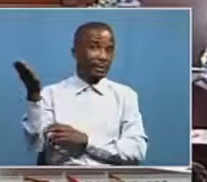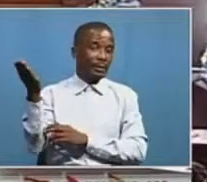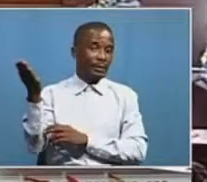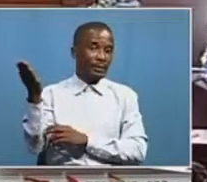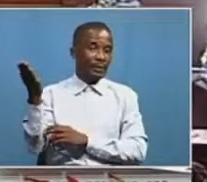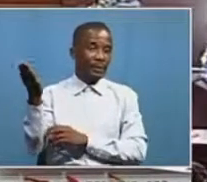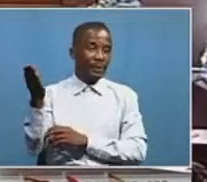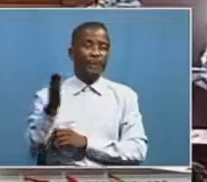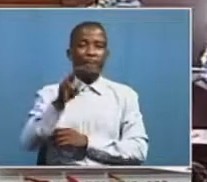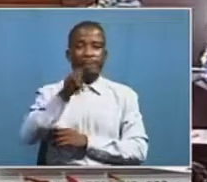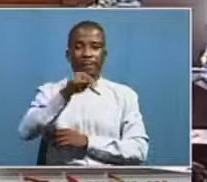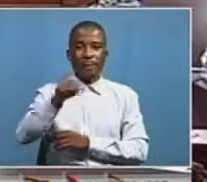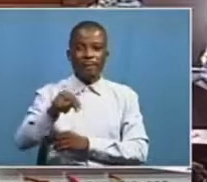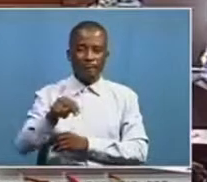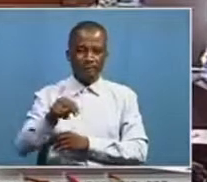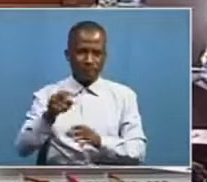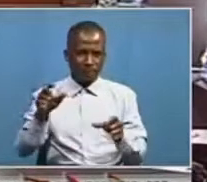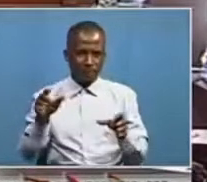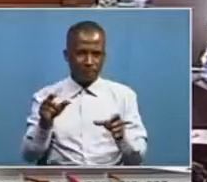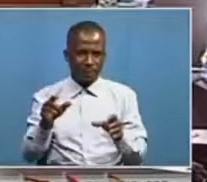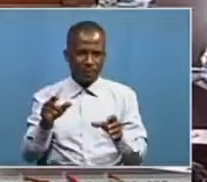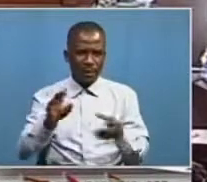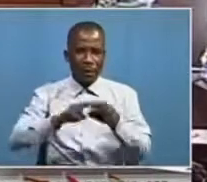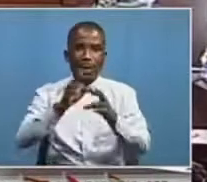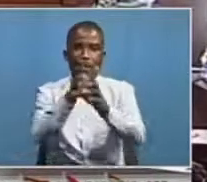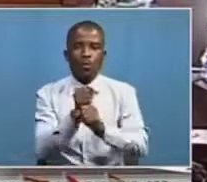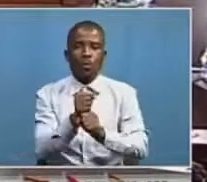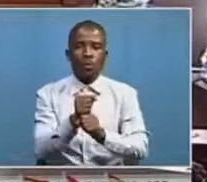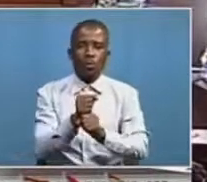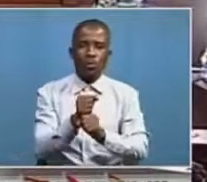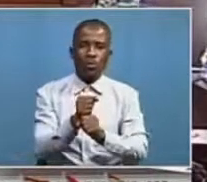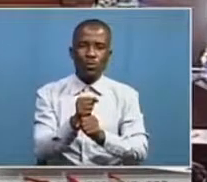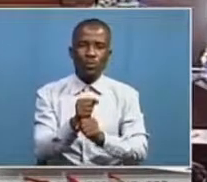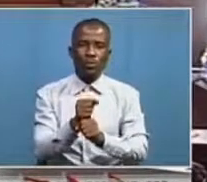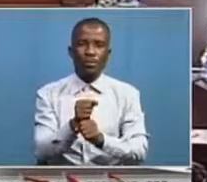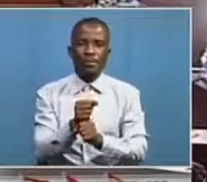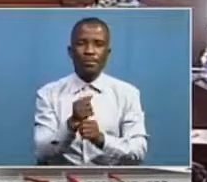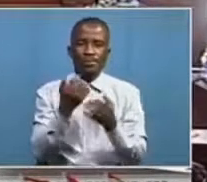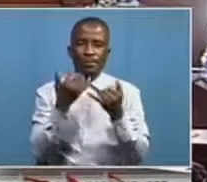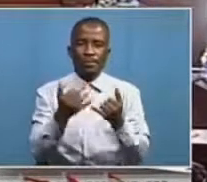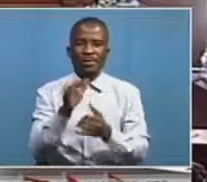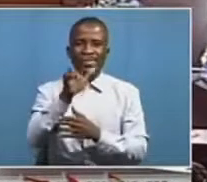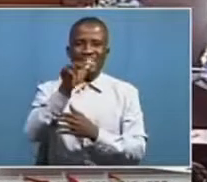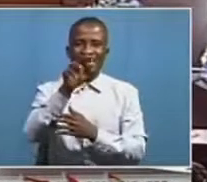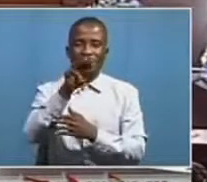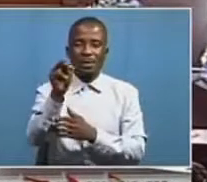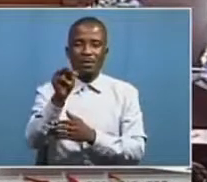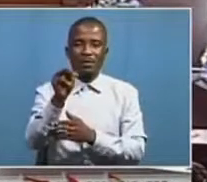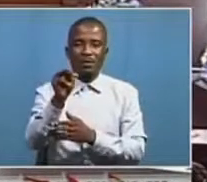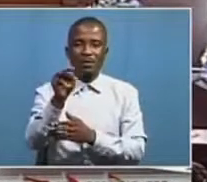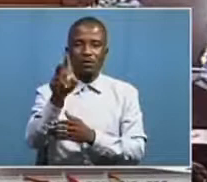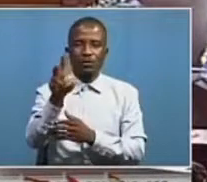votes expressed as percentage of the total valid votes cast of